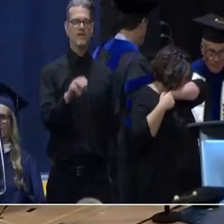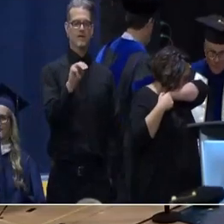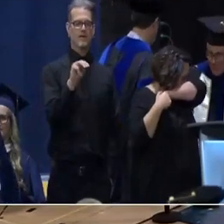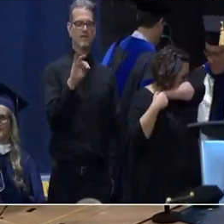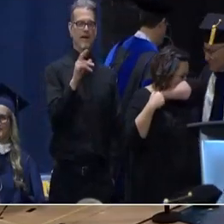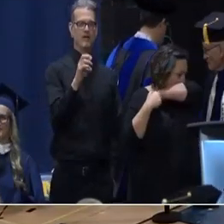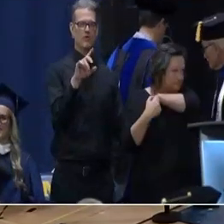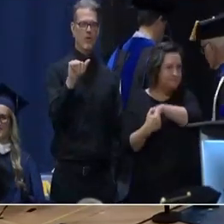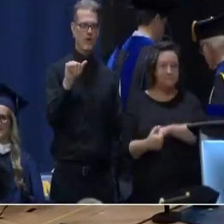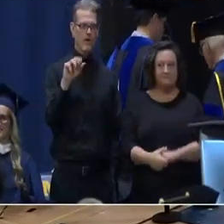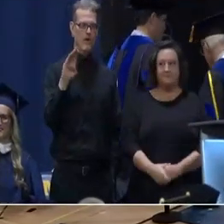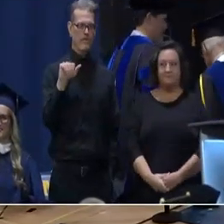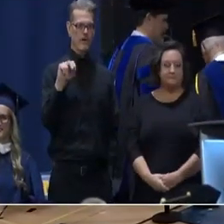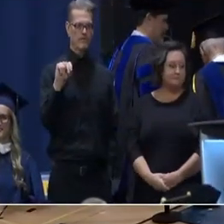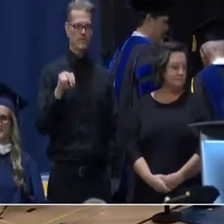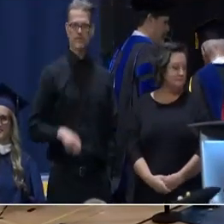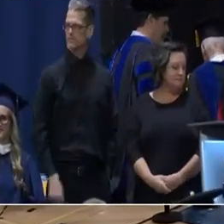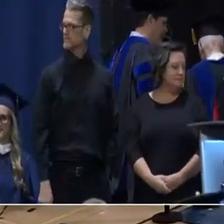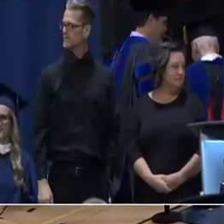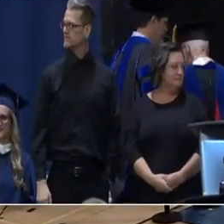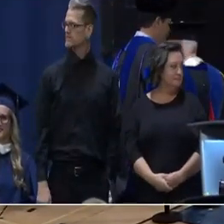Myshoa Bang.